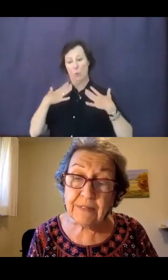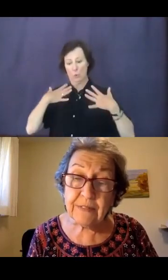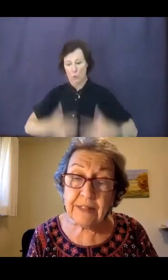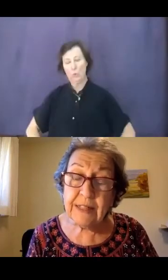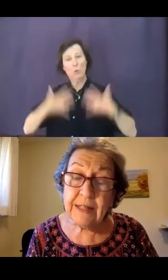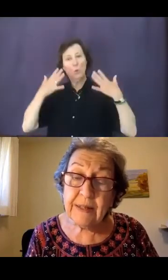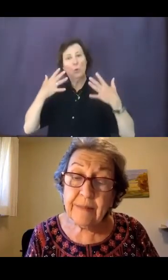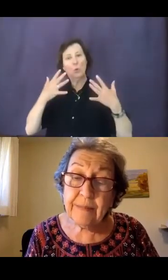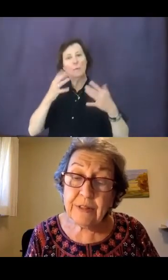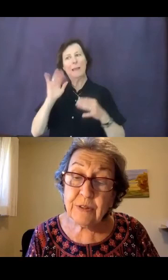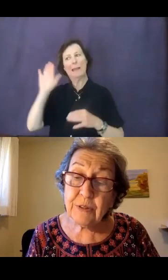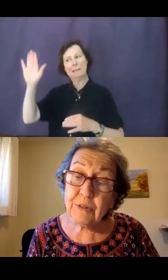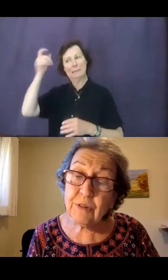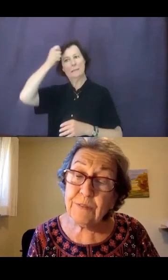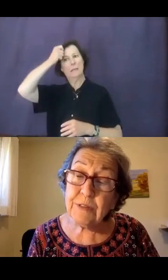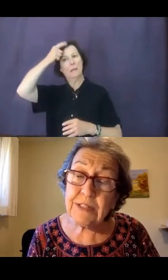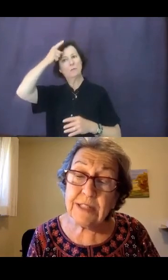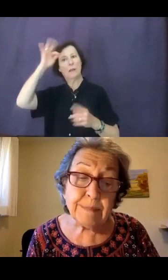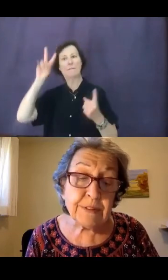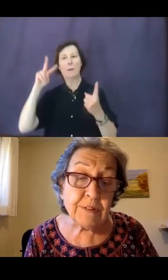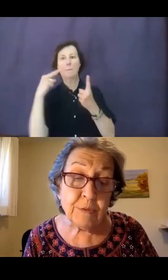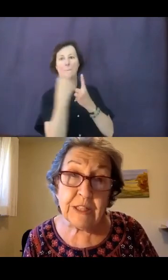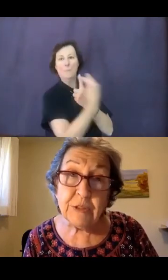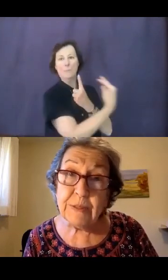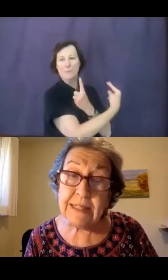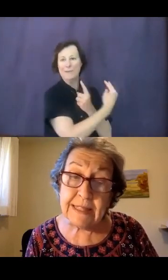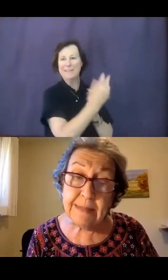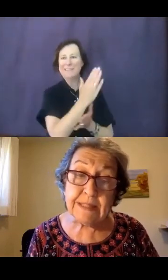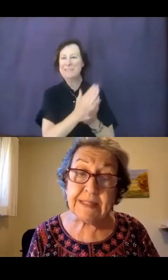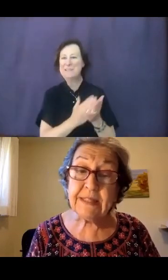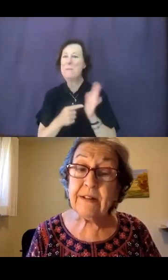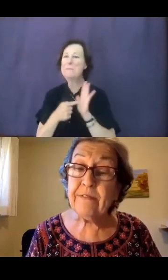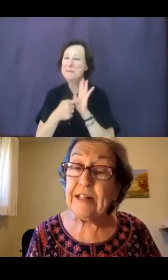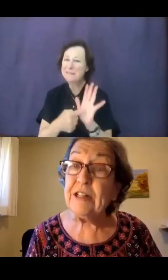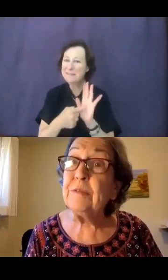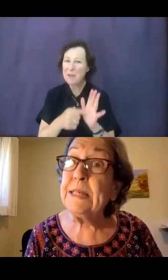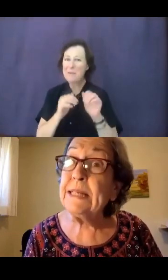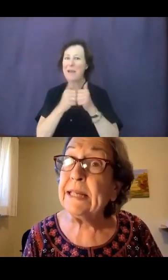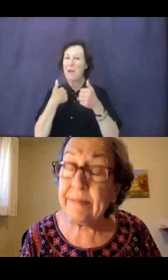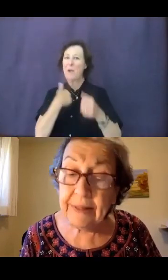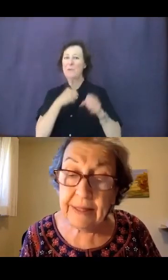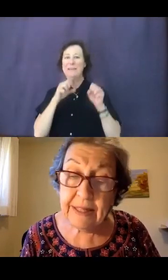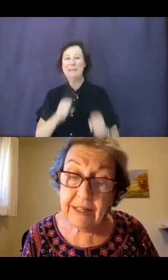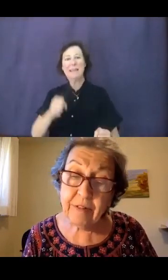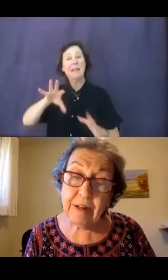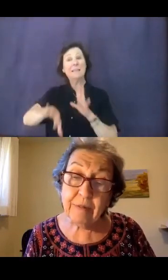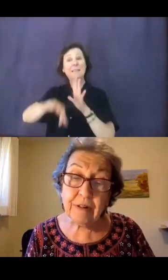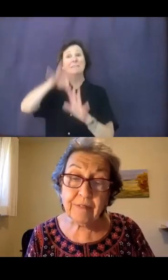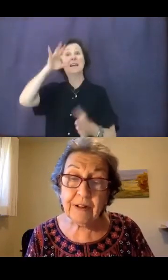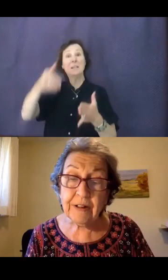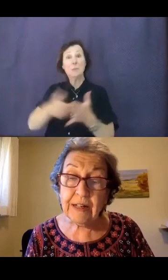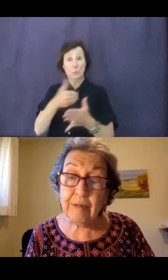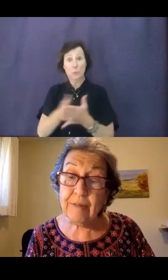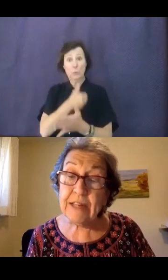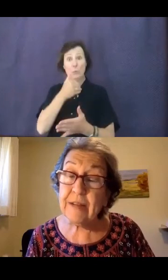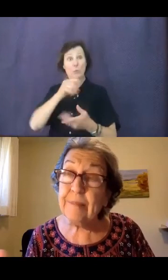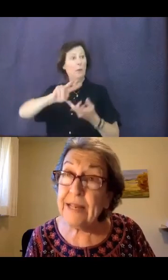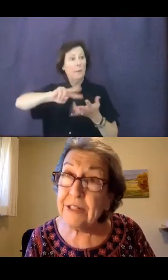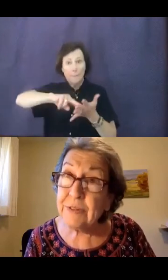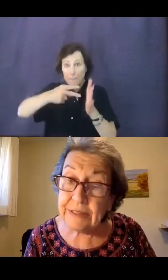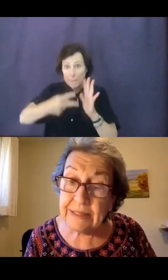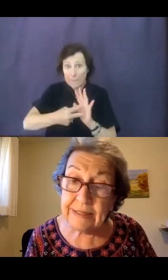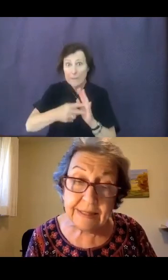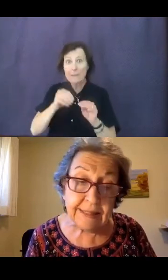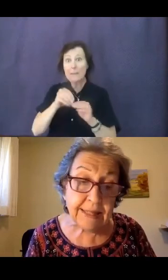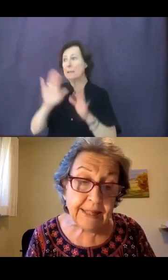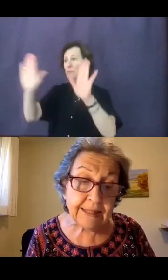perspective. So those are a few examples of the ways we can keep discovering new meaning in a great work of art when we come back to